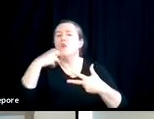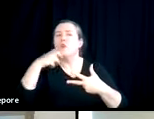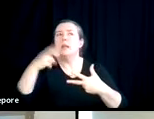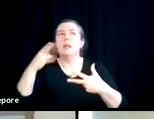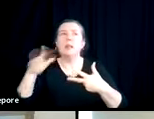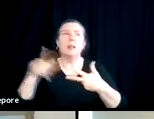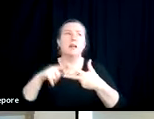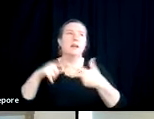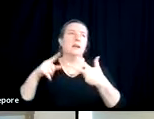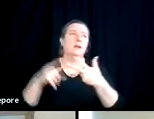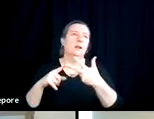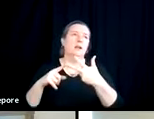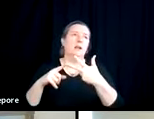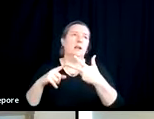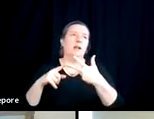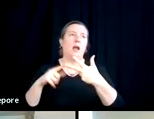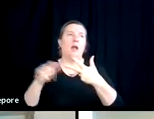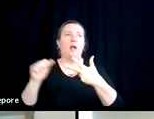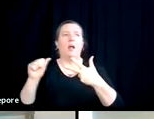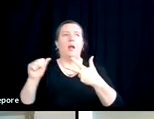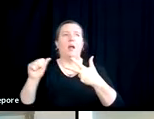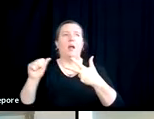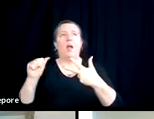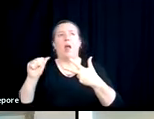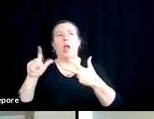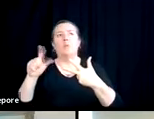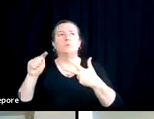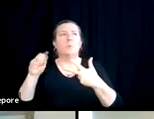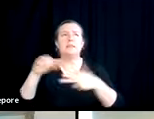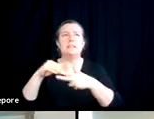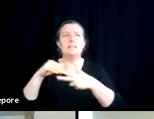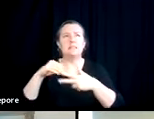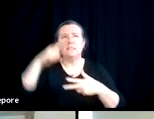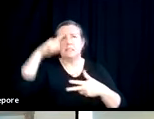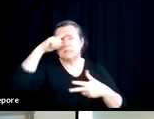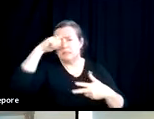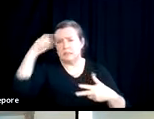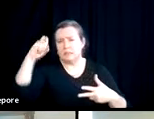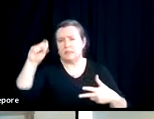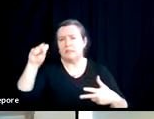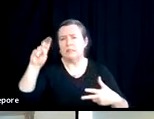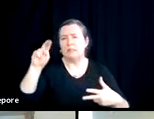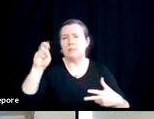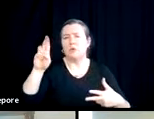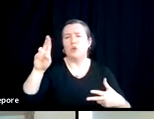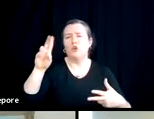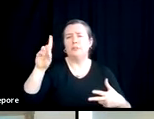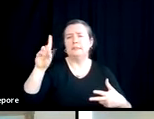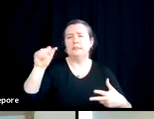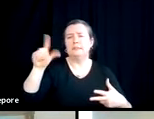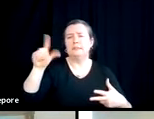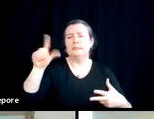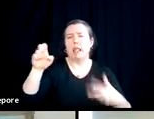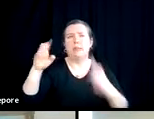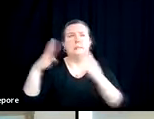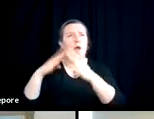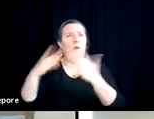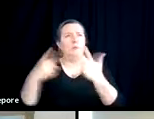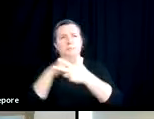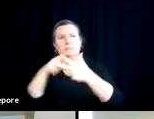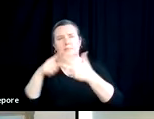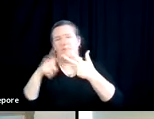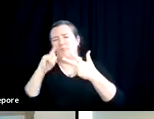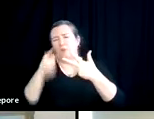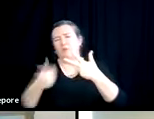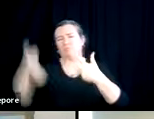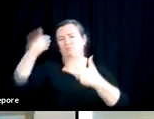All 3 were located, were cited for executive order compliance issues. And with